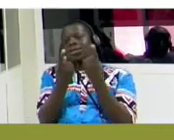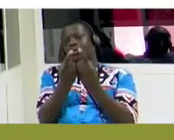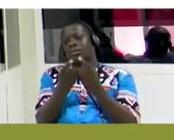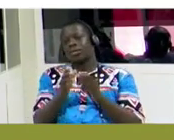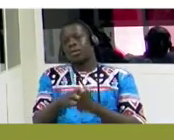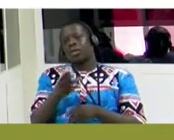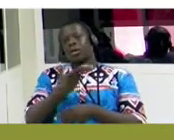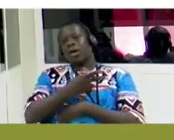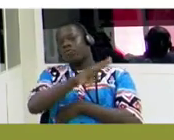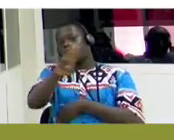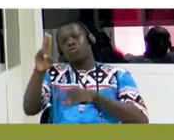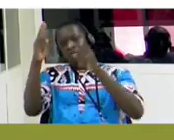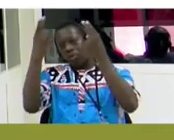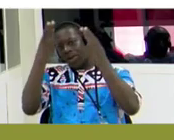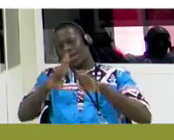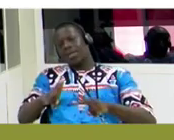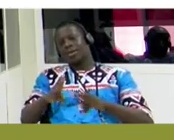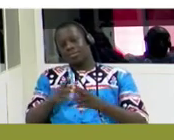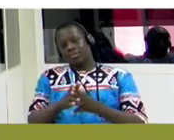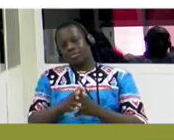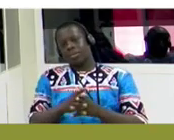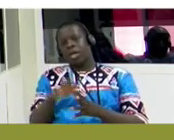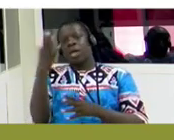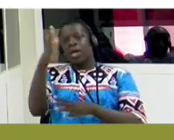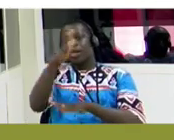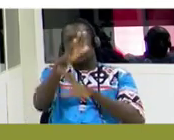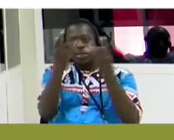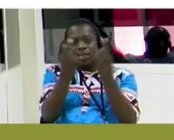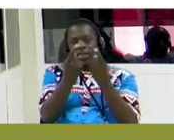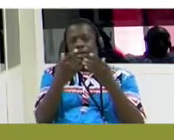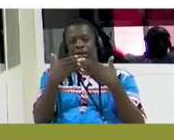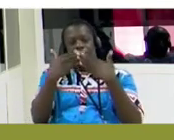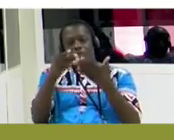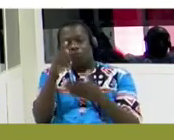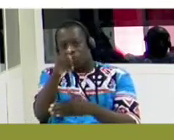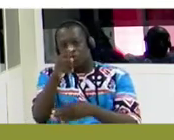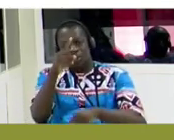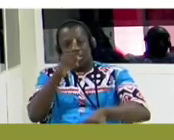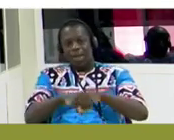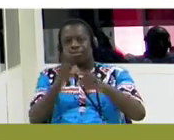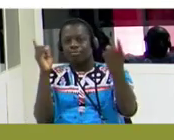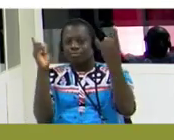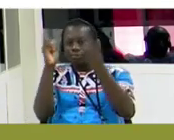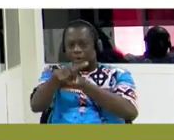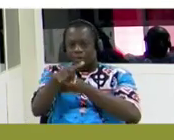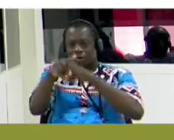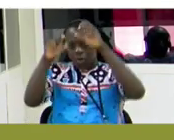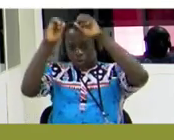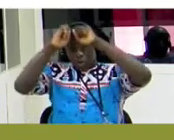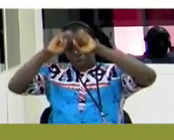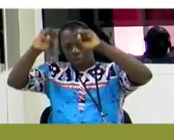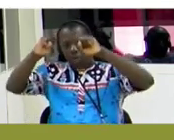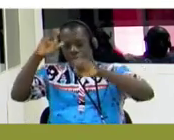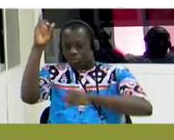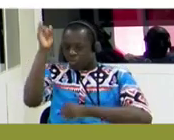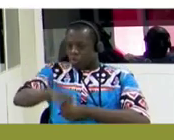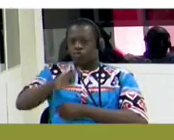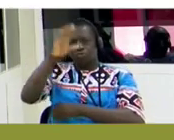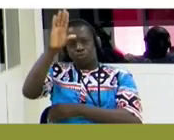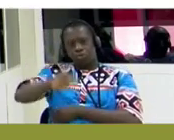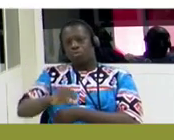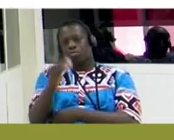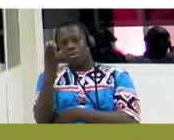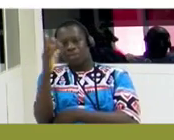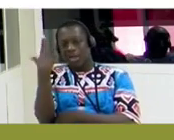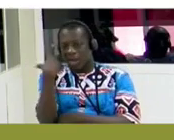Sorry? There was no legality. Anything you are told of during the transition, you have to do it. Either you like it or you don't like it, you have